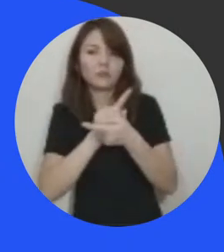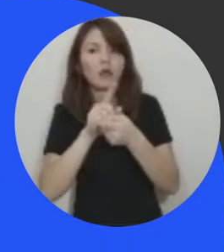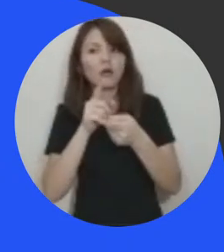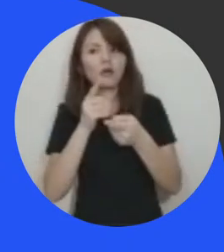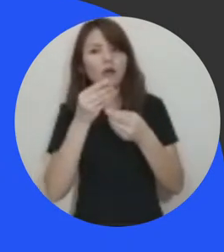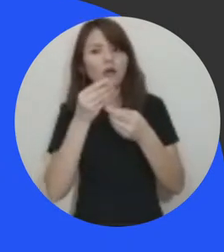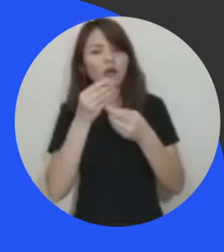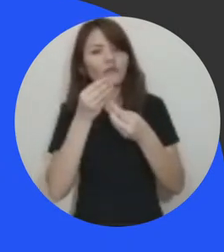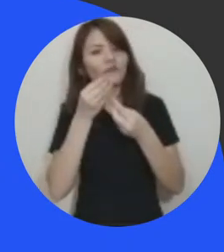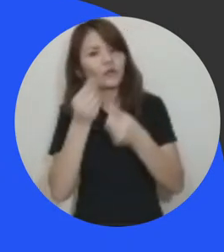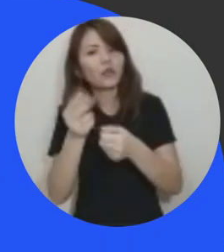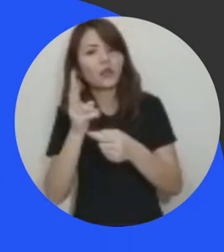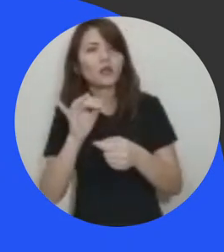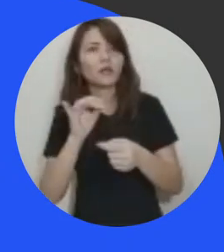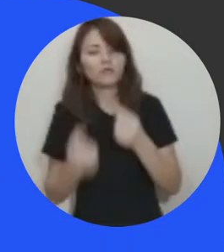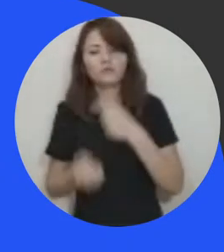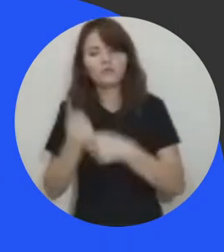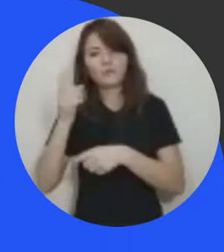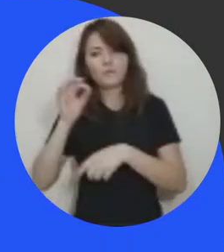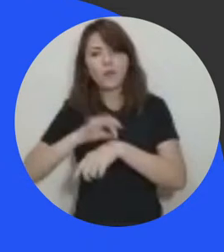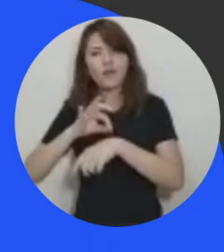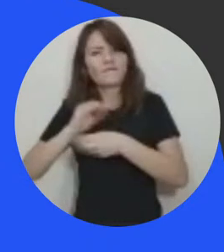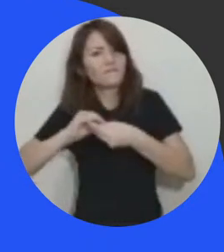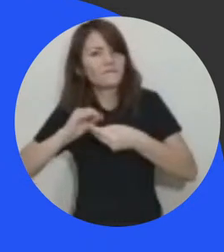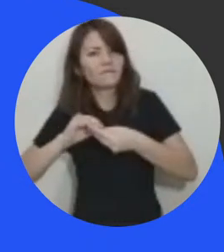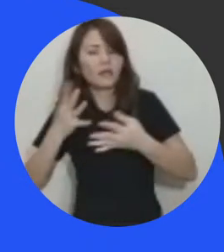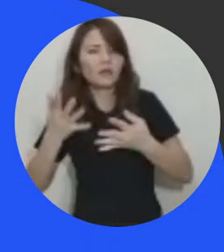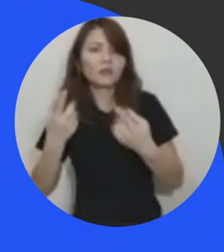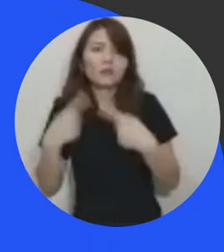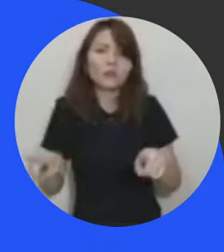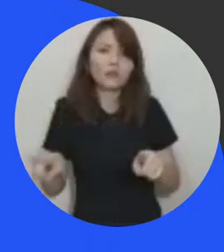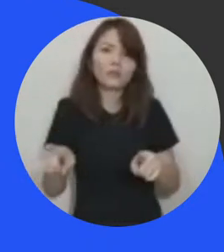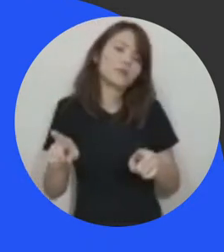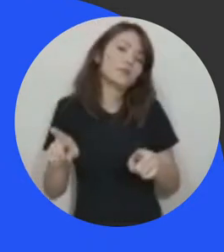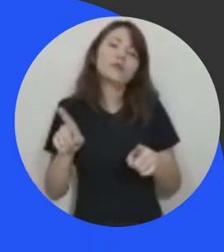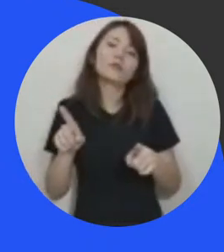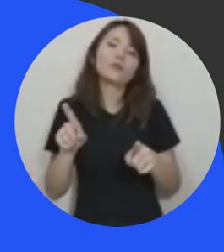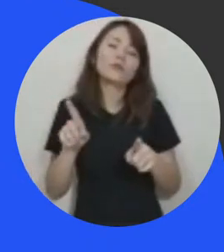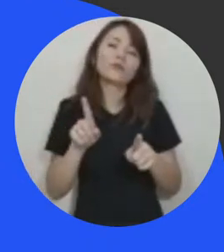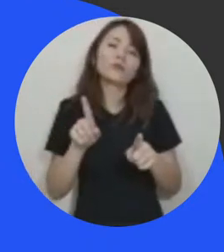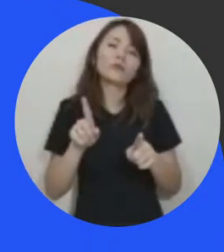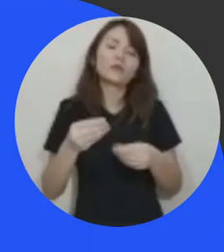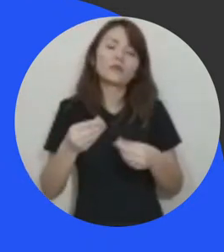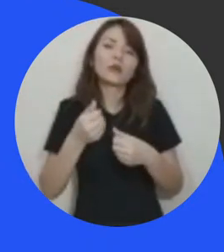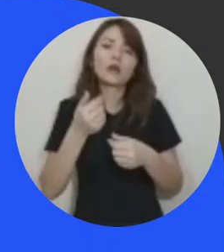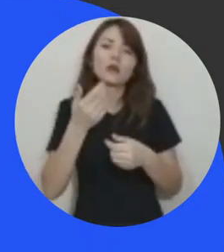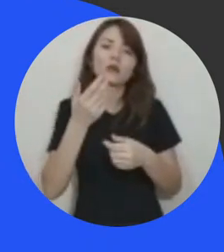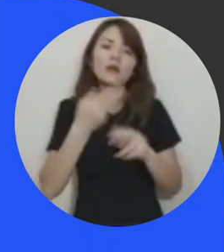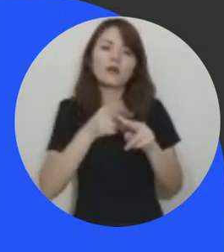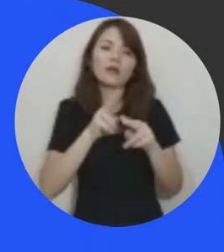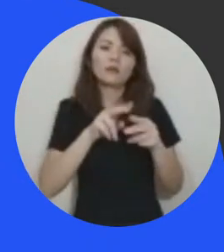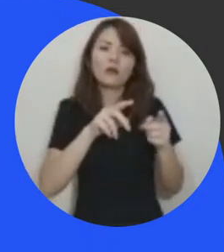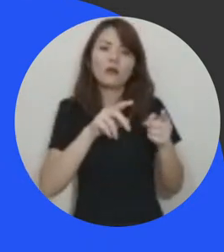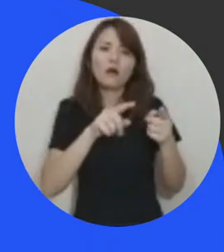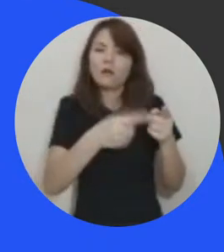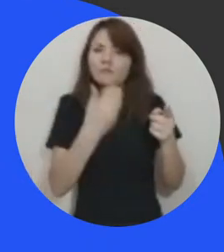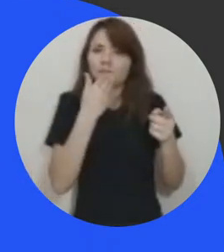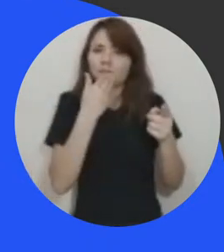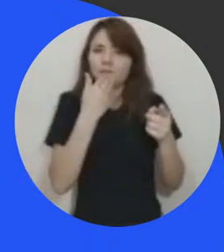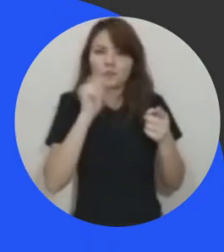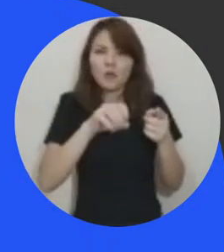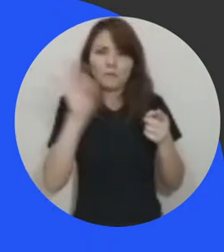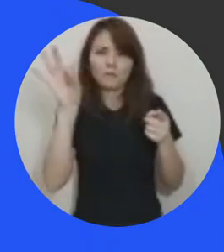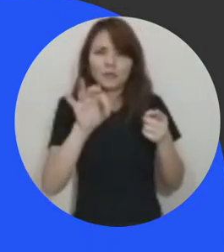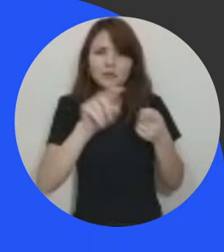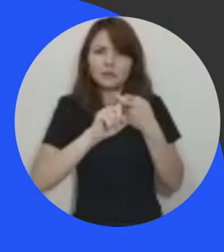meant that it's made it more likely to transmit, made the virus more infectious. And from that, could that be